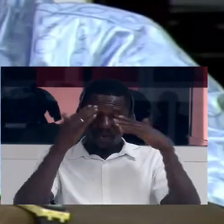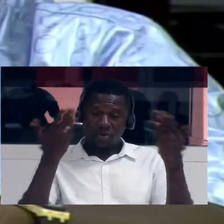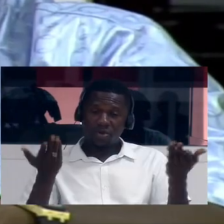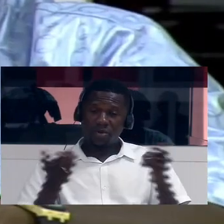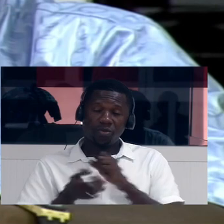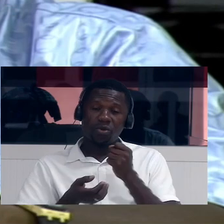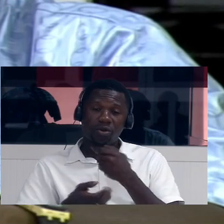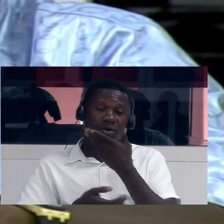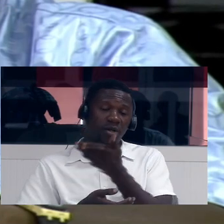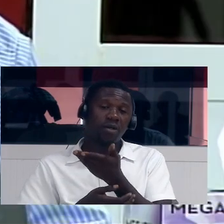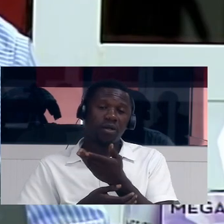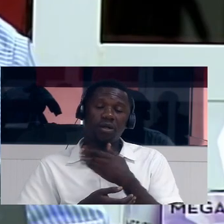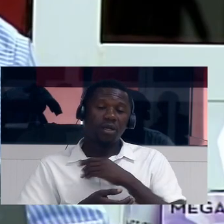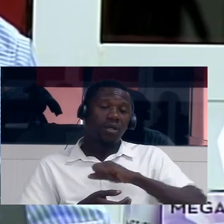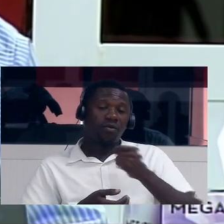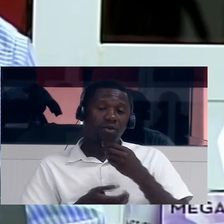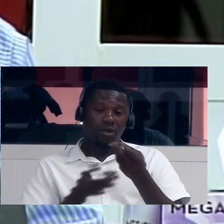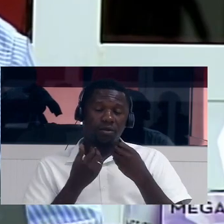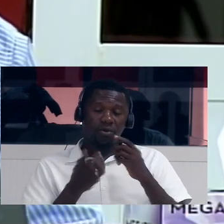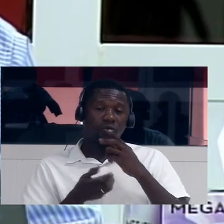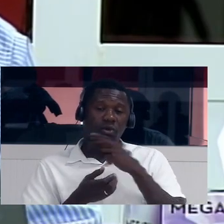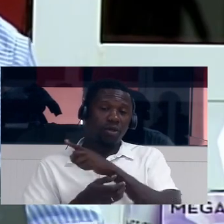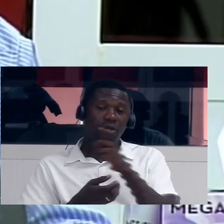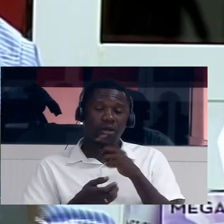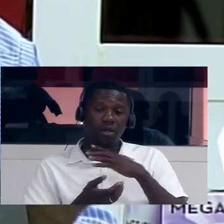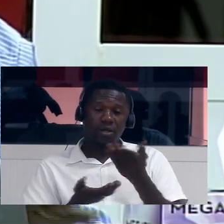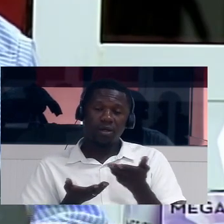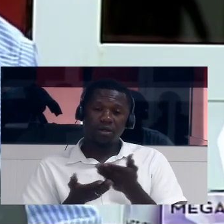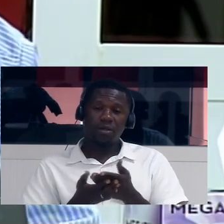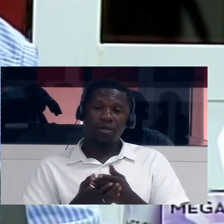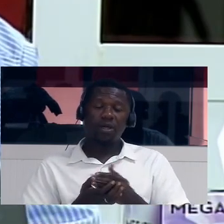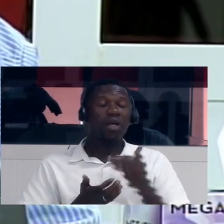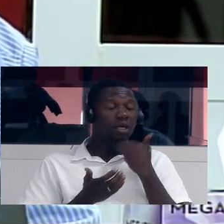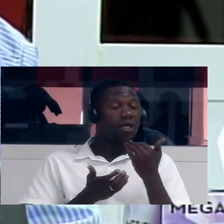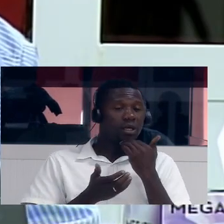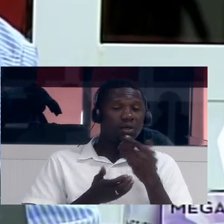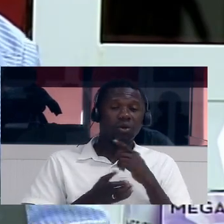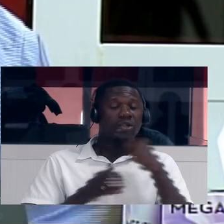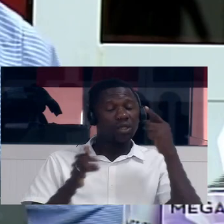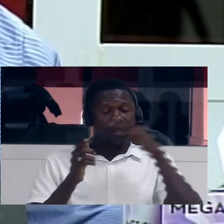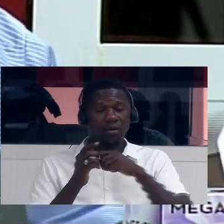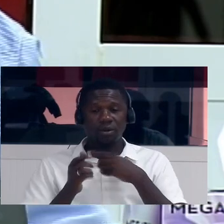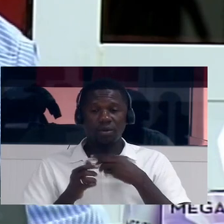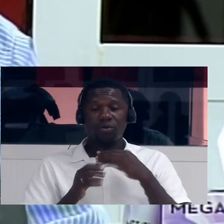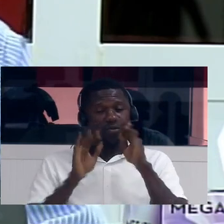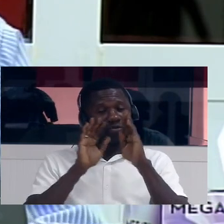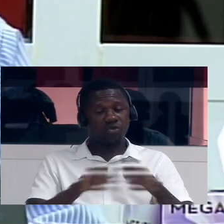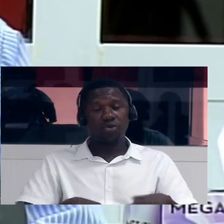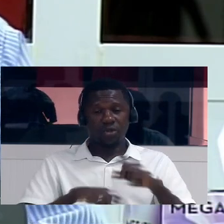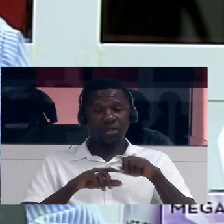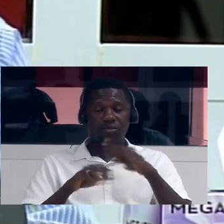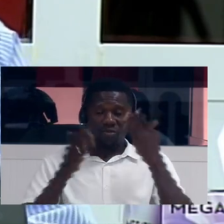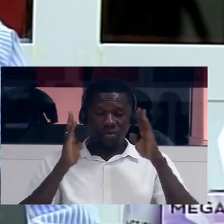refused to tell me who they were. I have inquired until I was cautioned to drop this matter. We will come to that gradually.